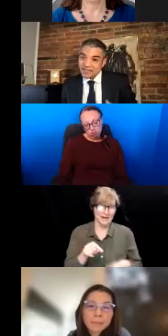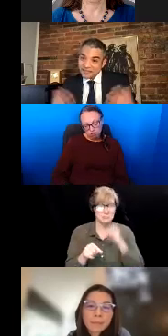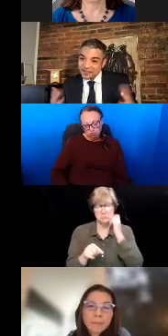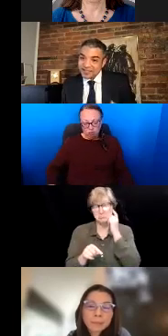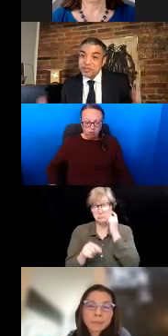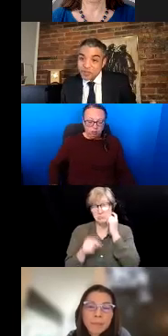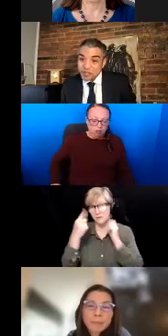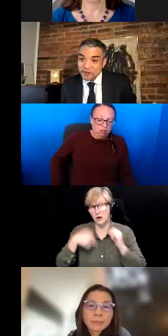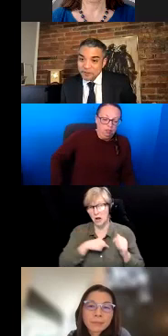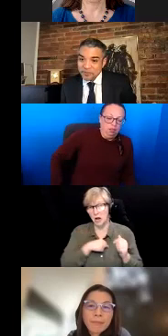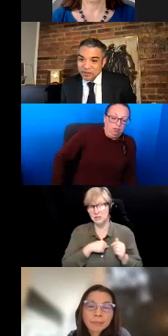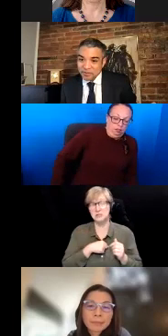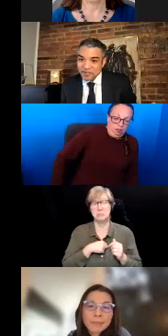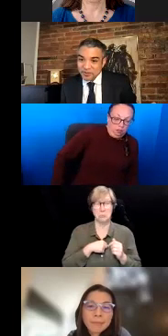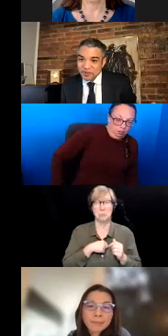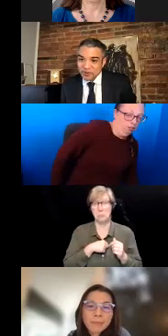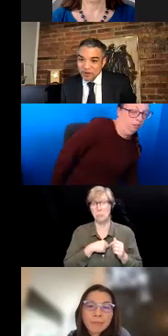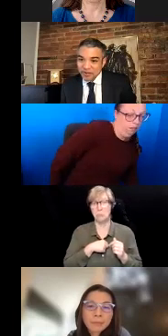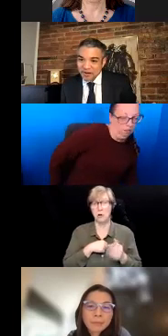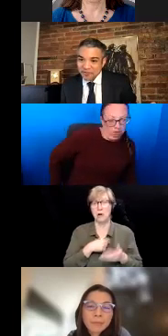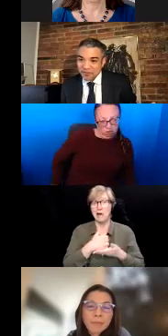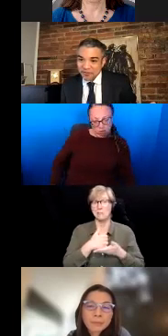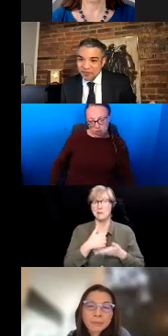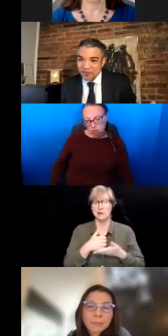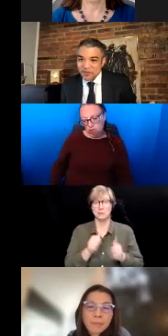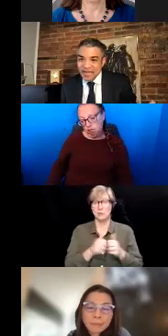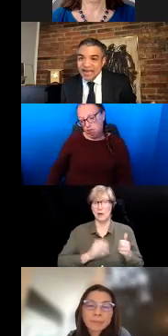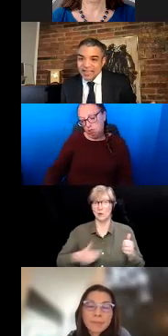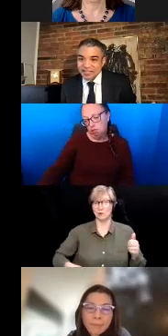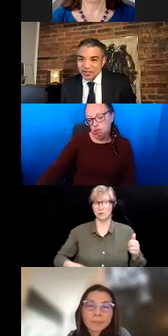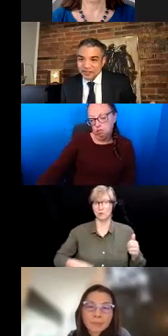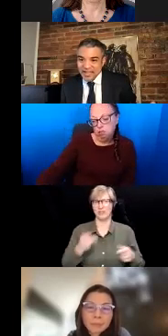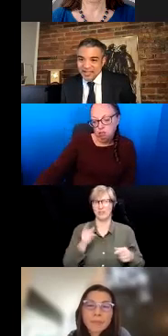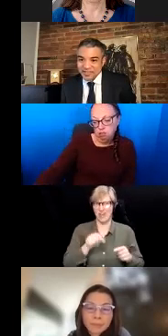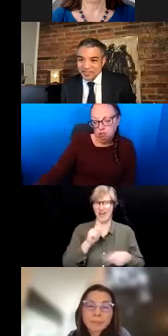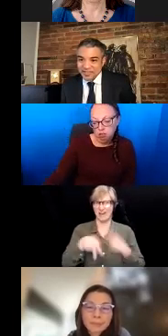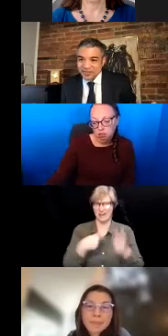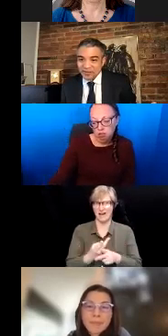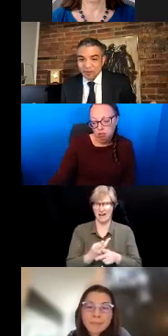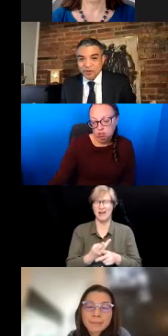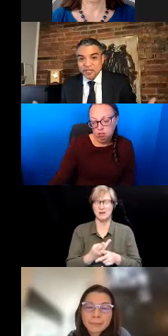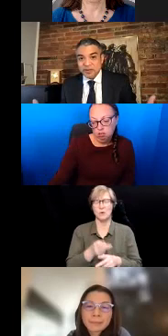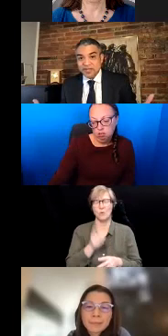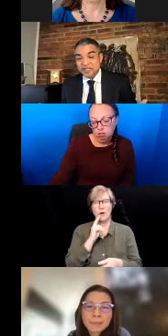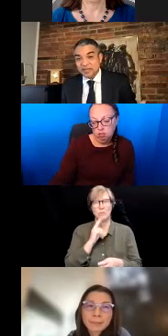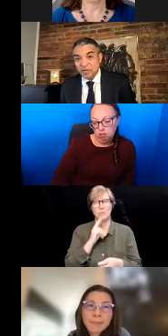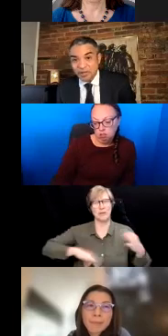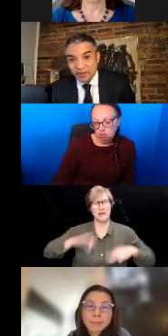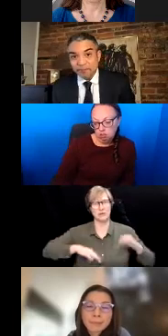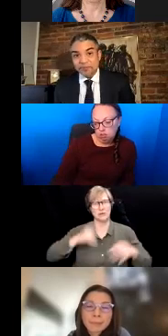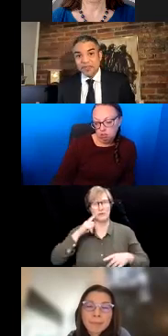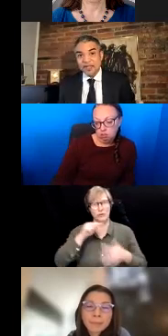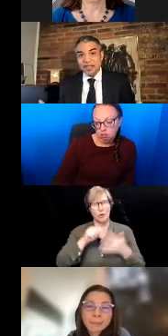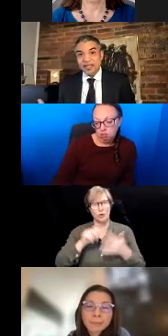us, an intuition that would be the useful one for those kinds of tasks, right? Whereas by the same